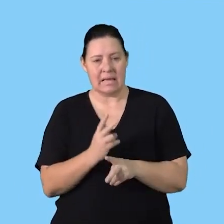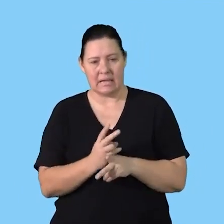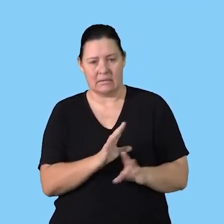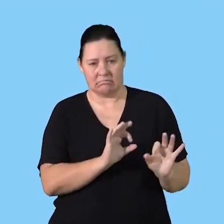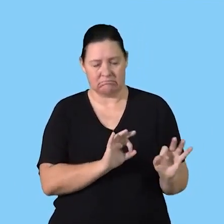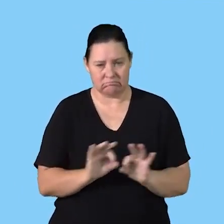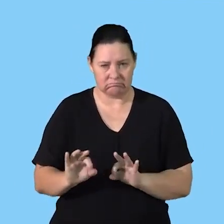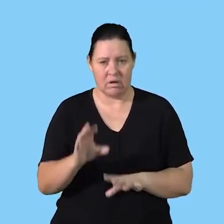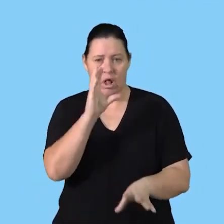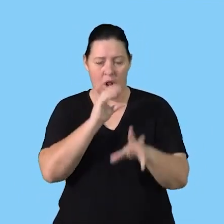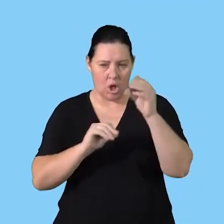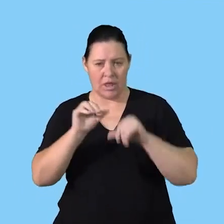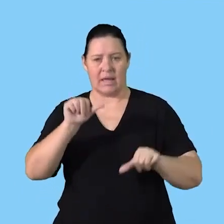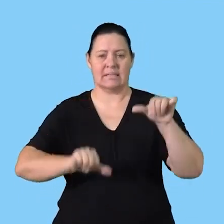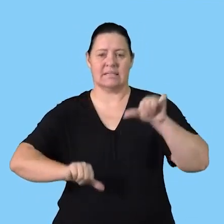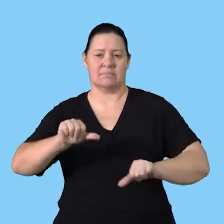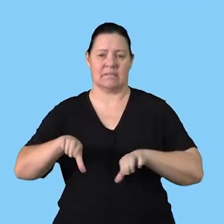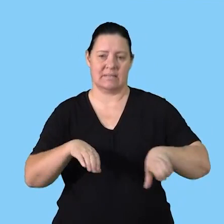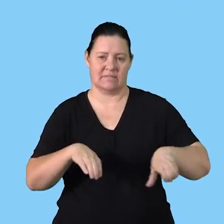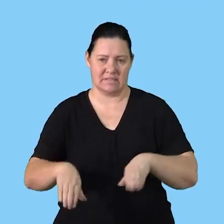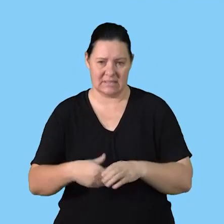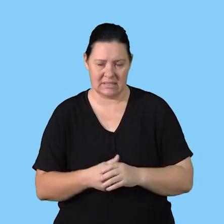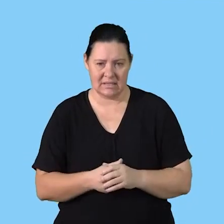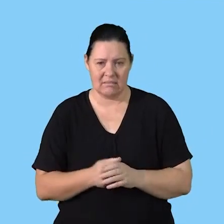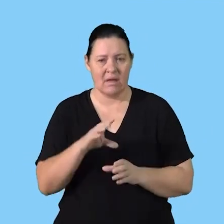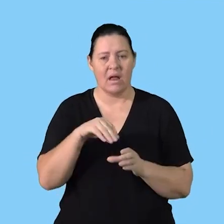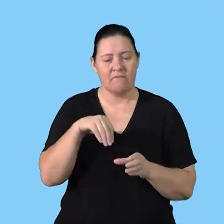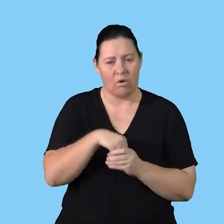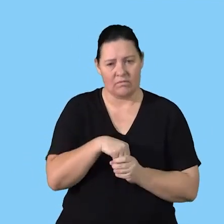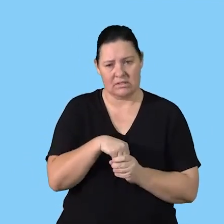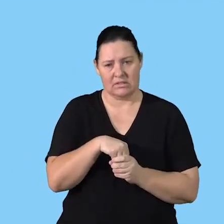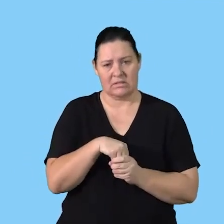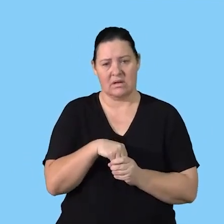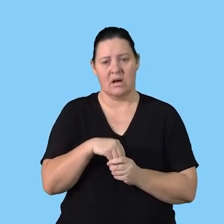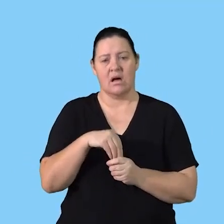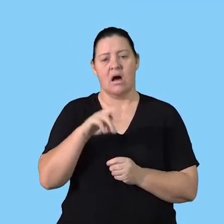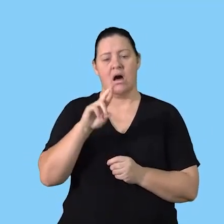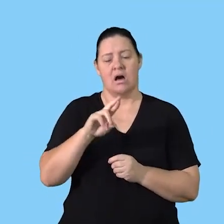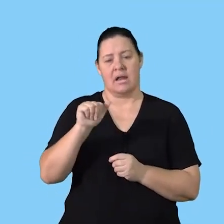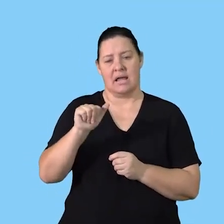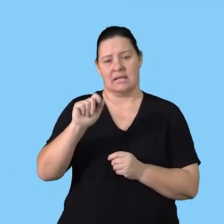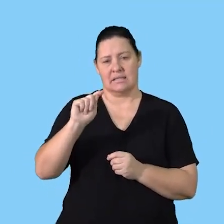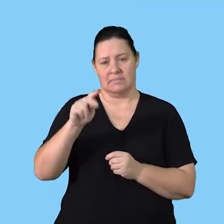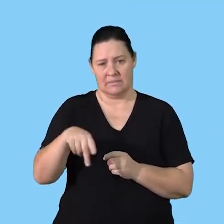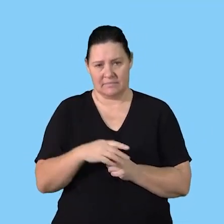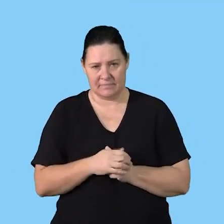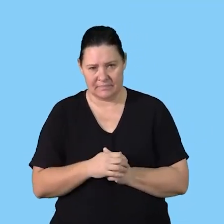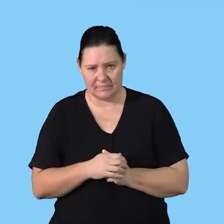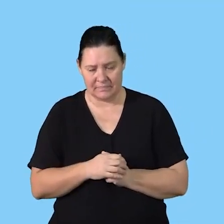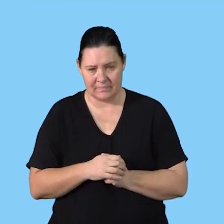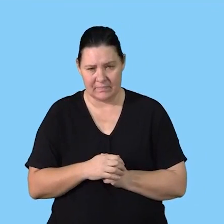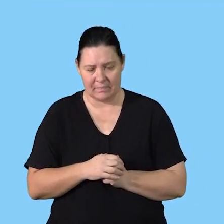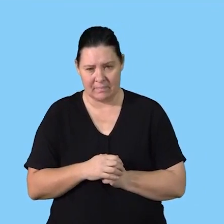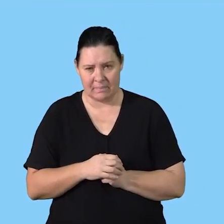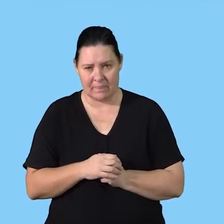again, appropriateness of learning and assessment activities included in the revised annual teaching